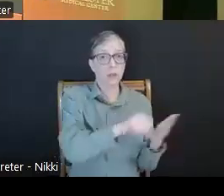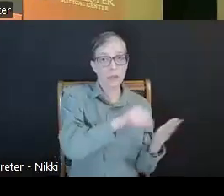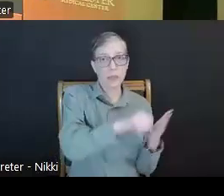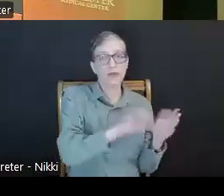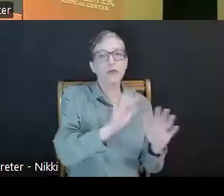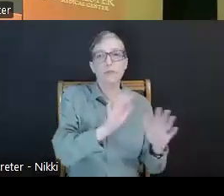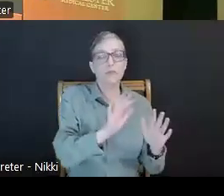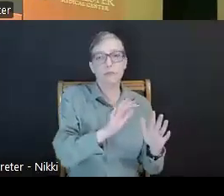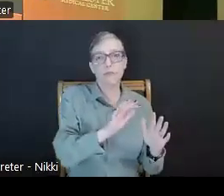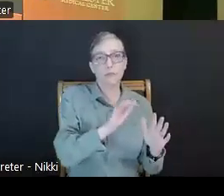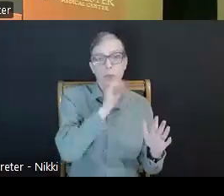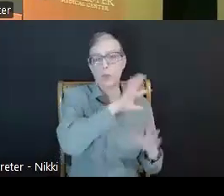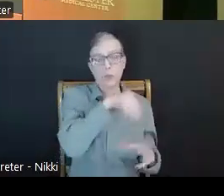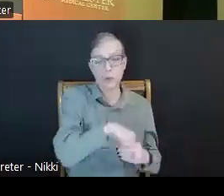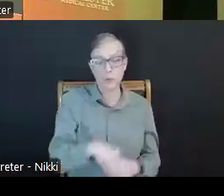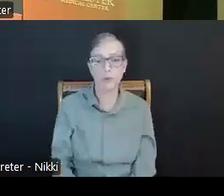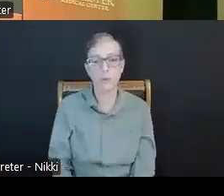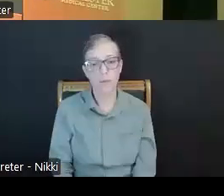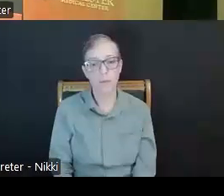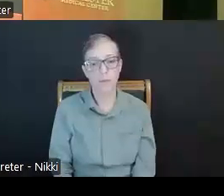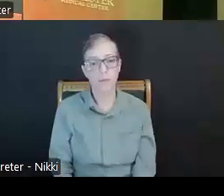do it, but it's what was available.